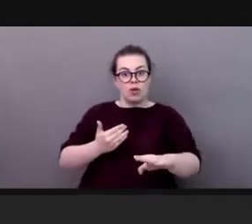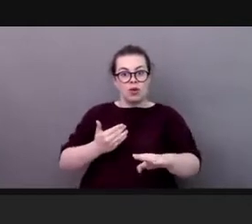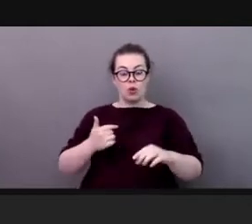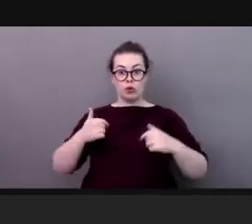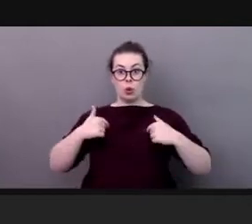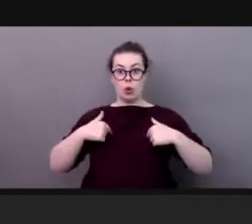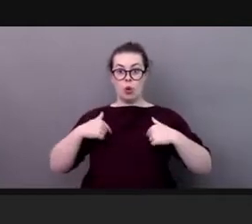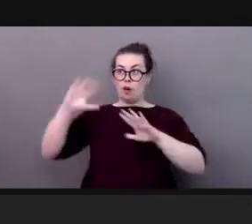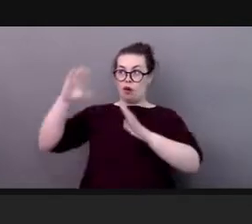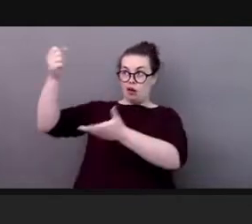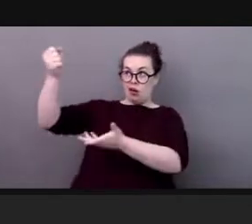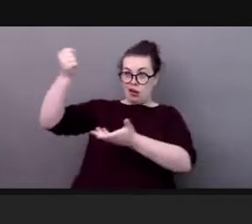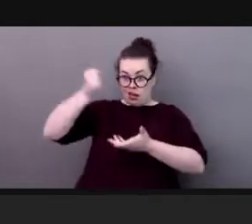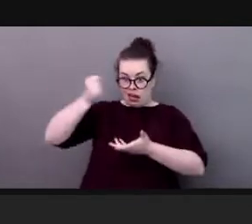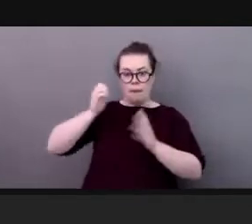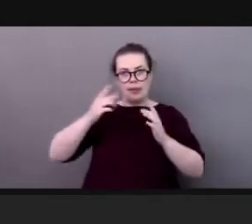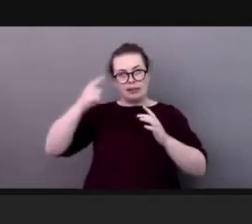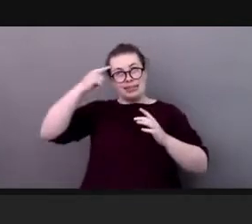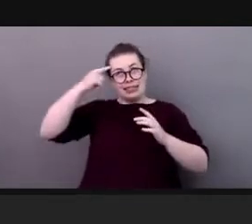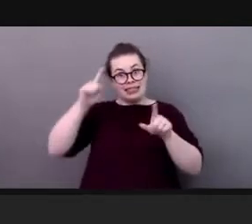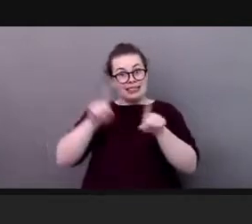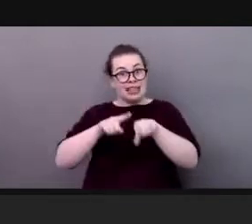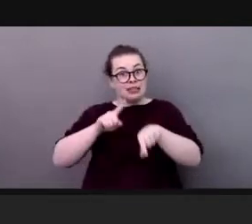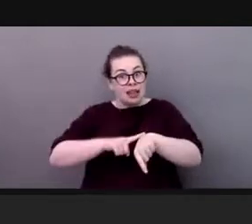to climate resilience.